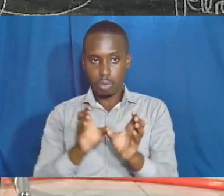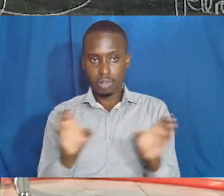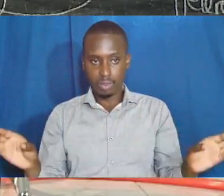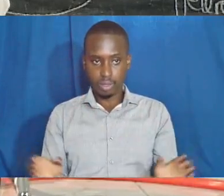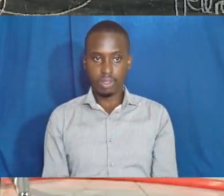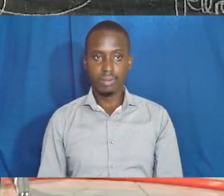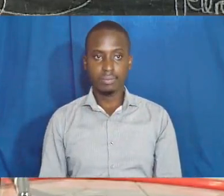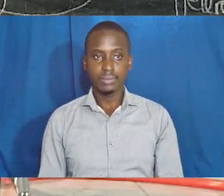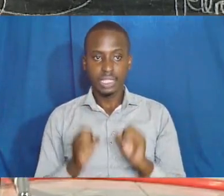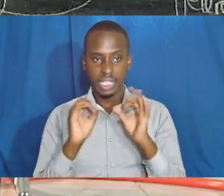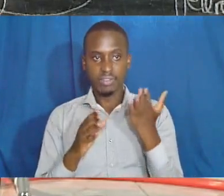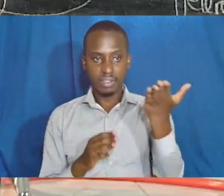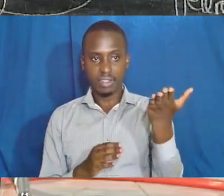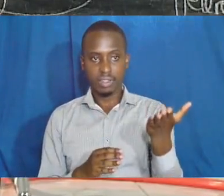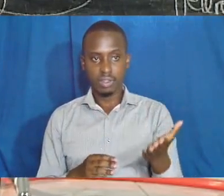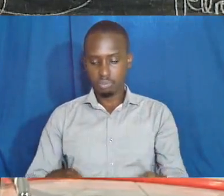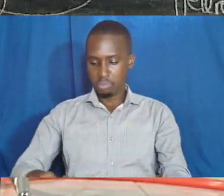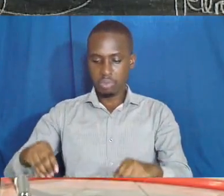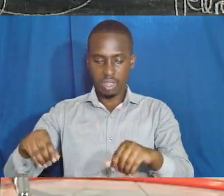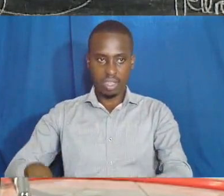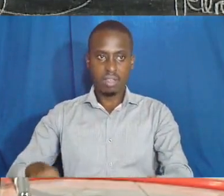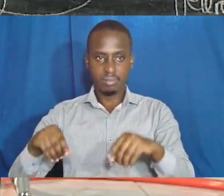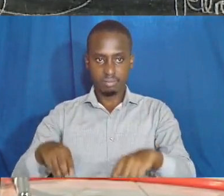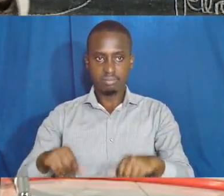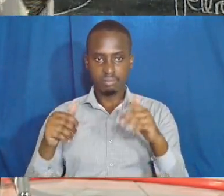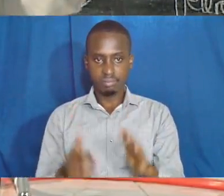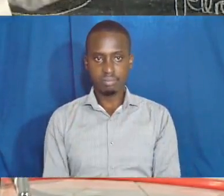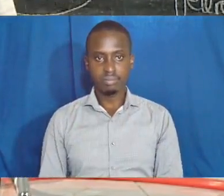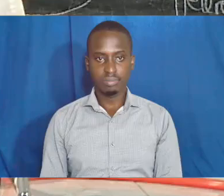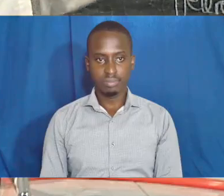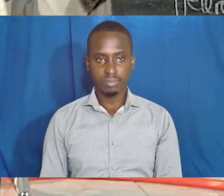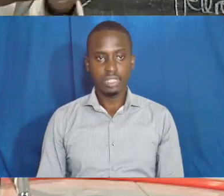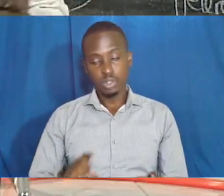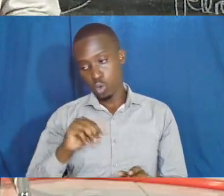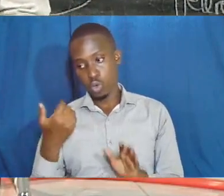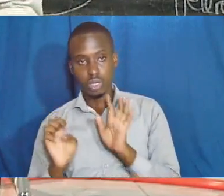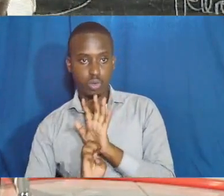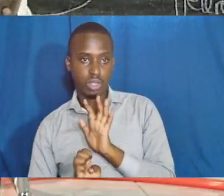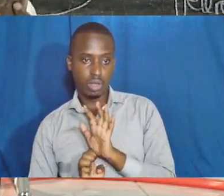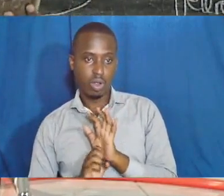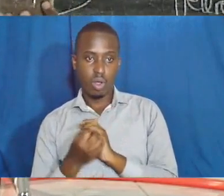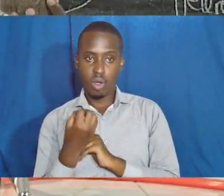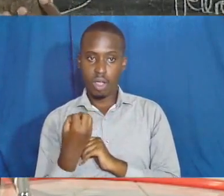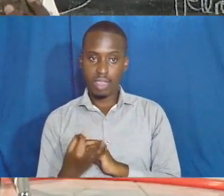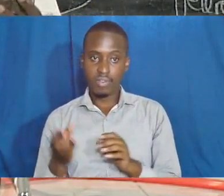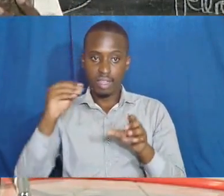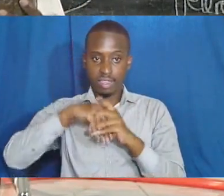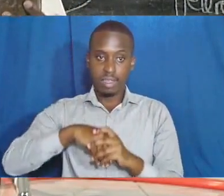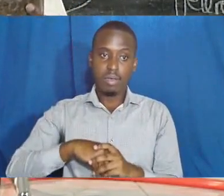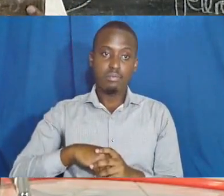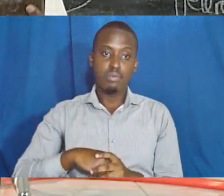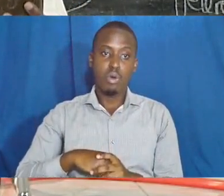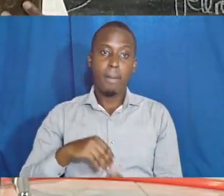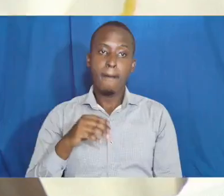I have this is sand. This is sand. This is another example of if I put the water here,